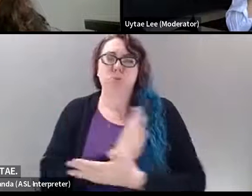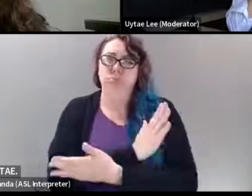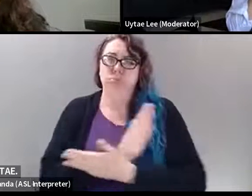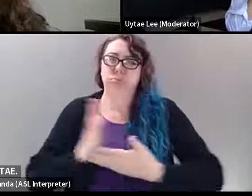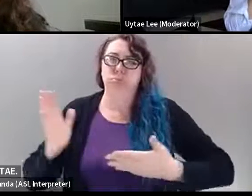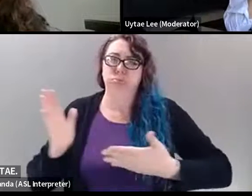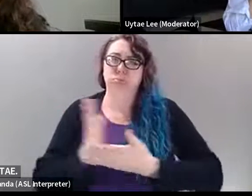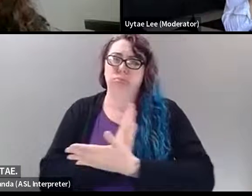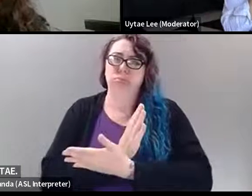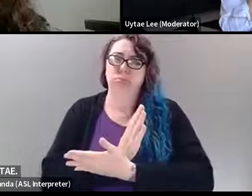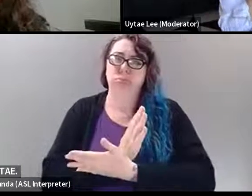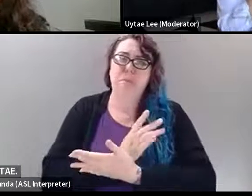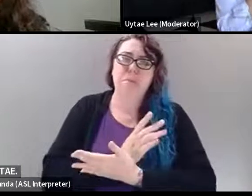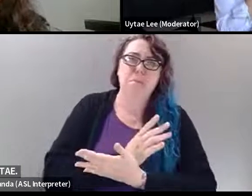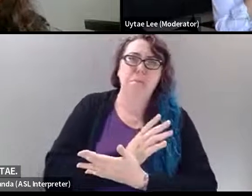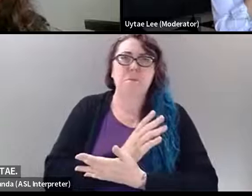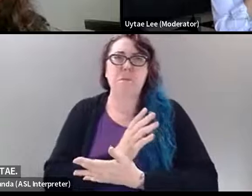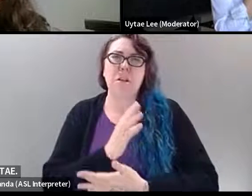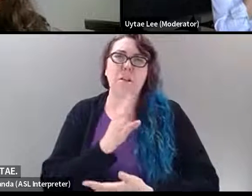to